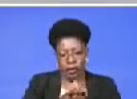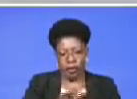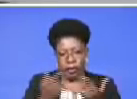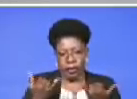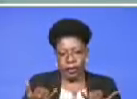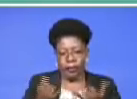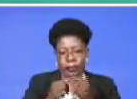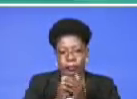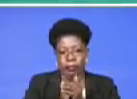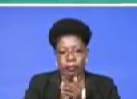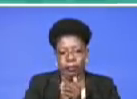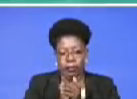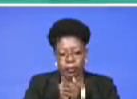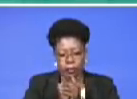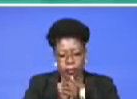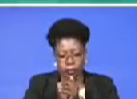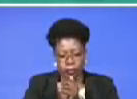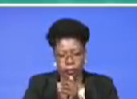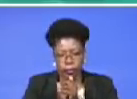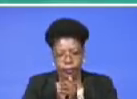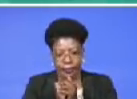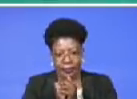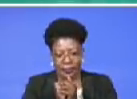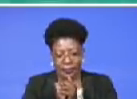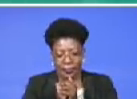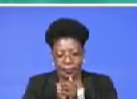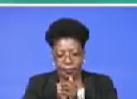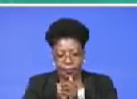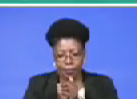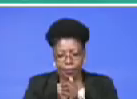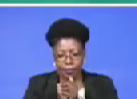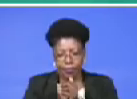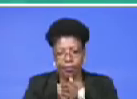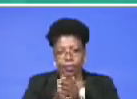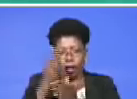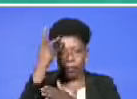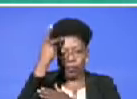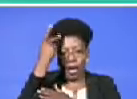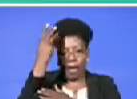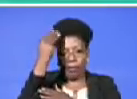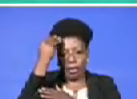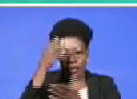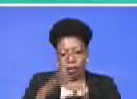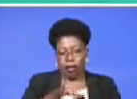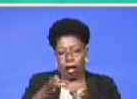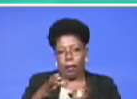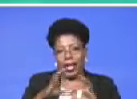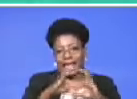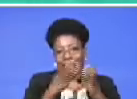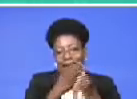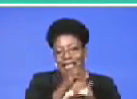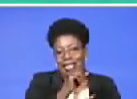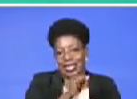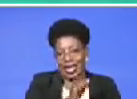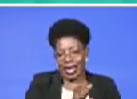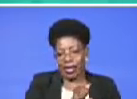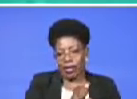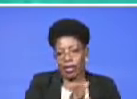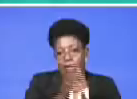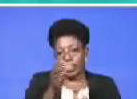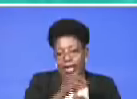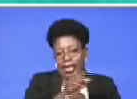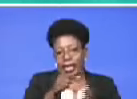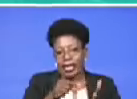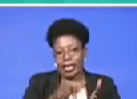reel. 9 boats took to the line for the Prime Minister's Cup in Class A. And taking the cannon in this